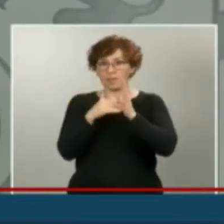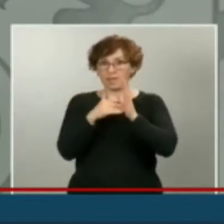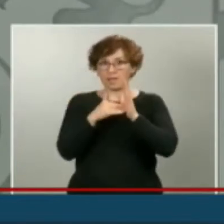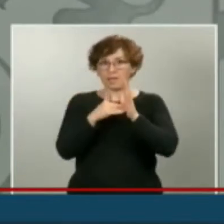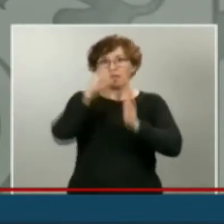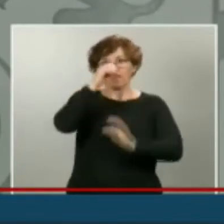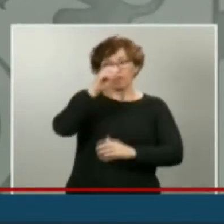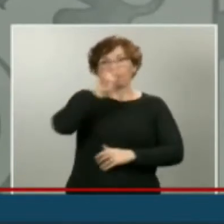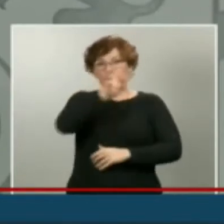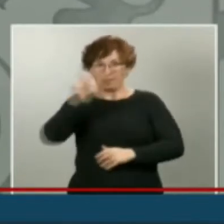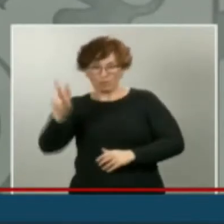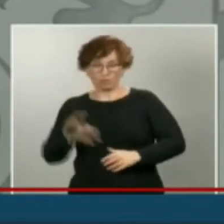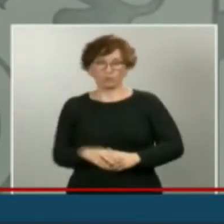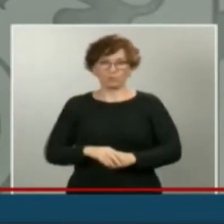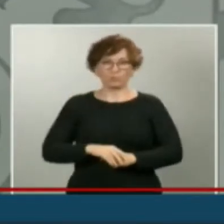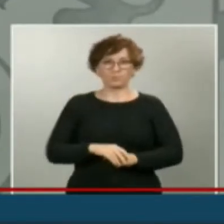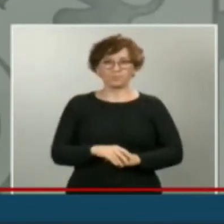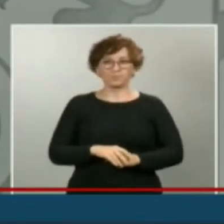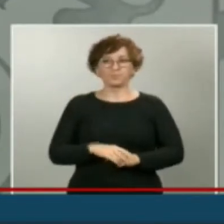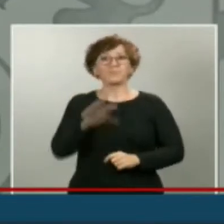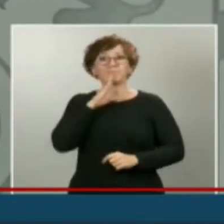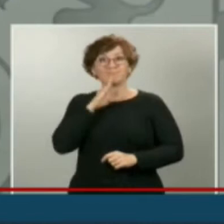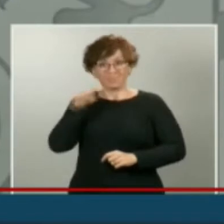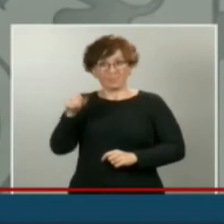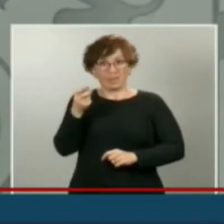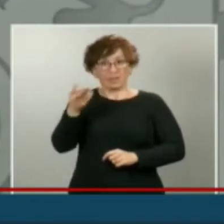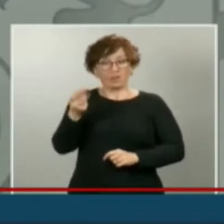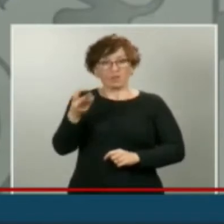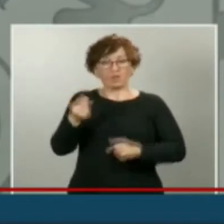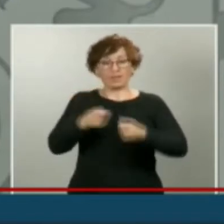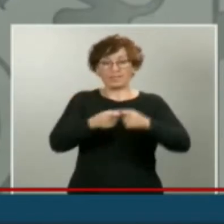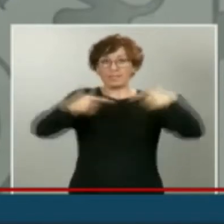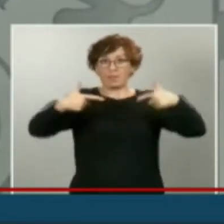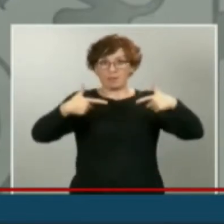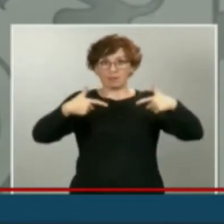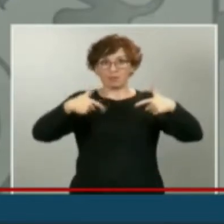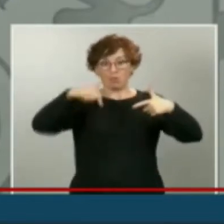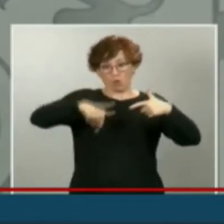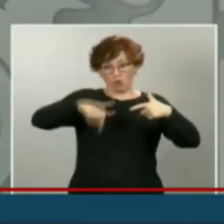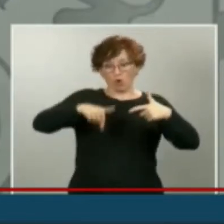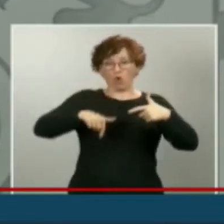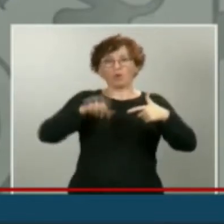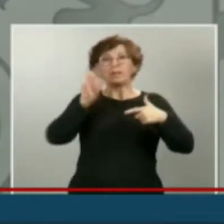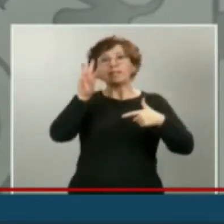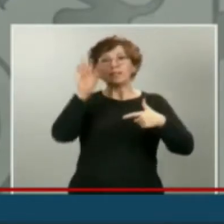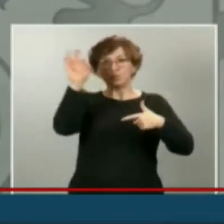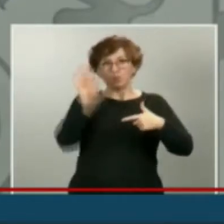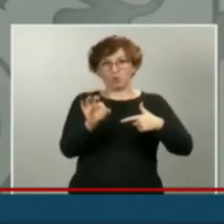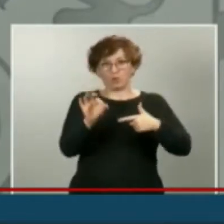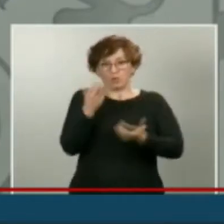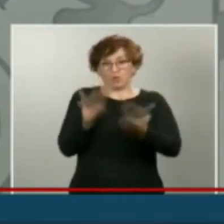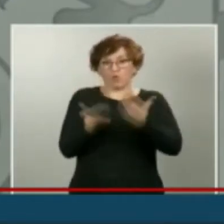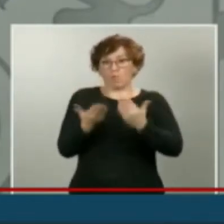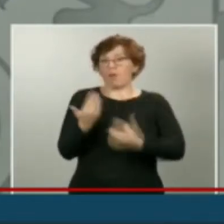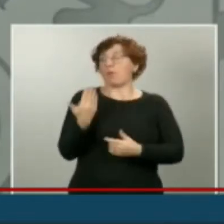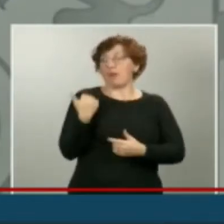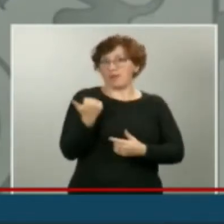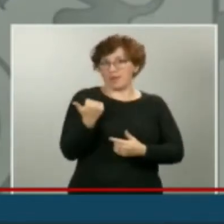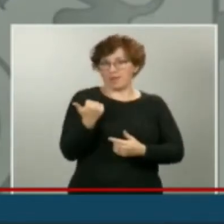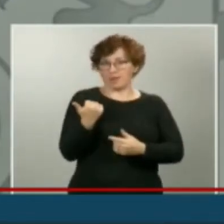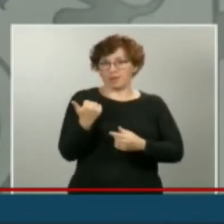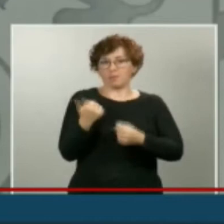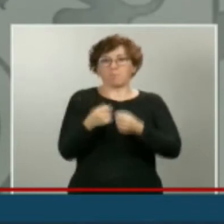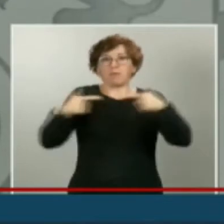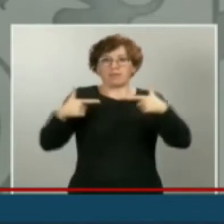157,022 infections. Based on these figures, the increase in the number of cases today is 3%. This means we're continuing the